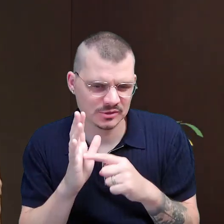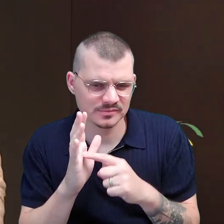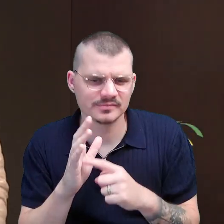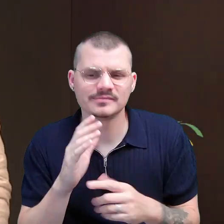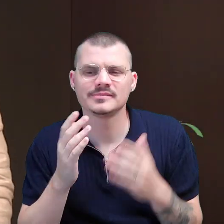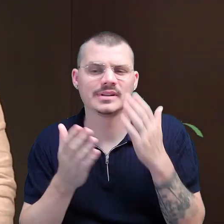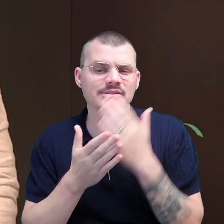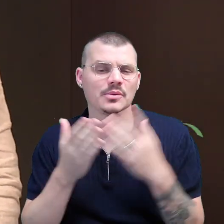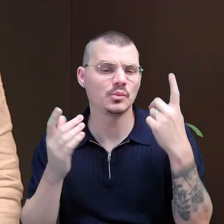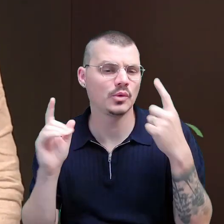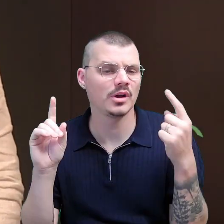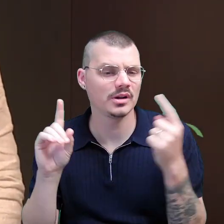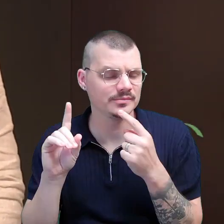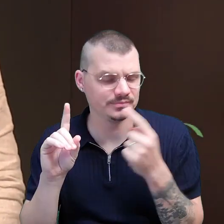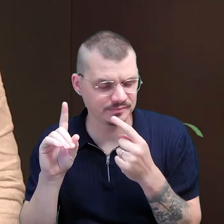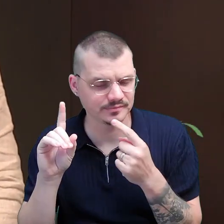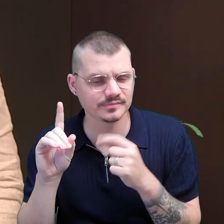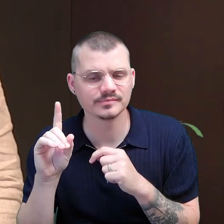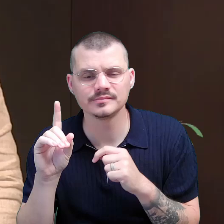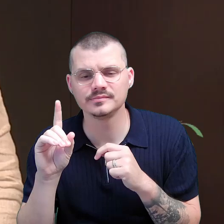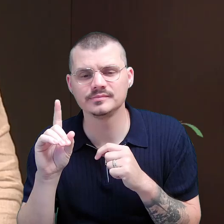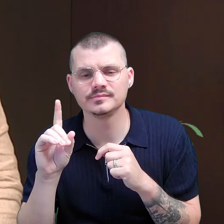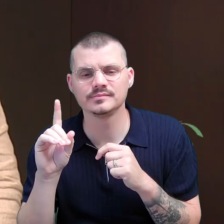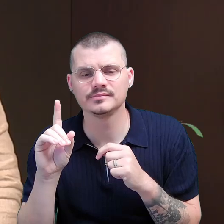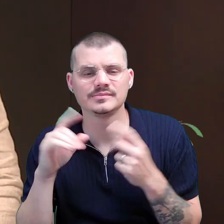for example, somebody